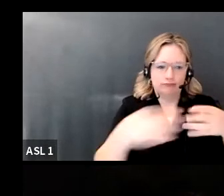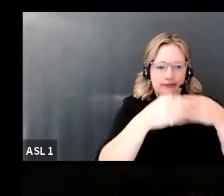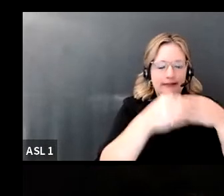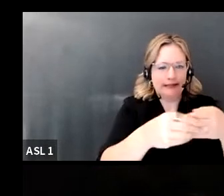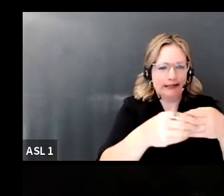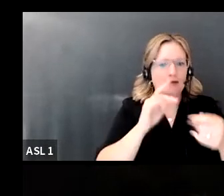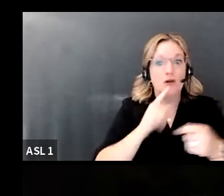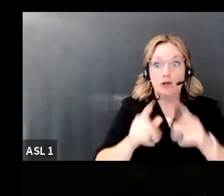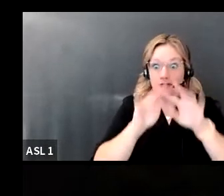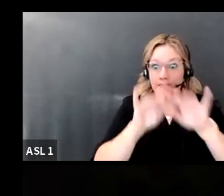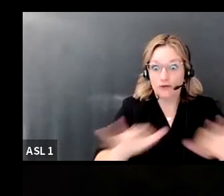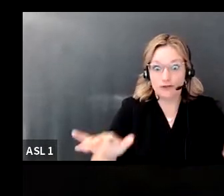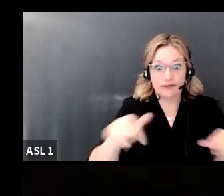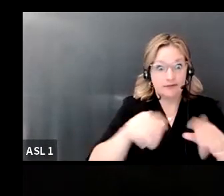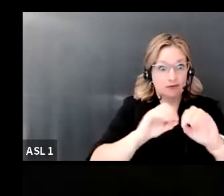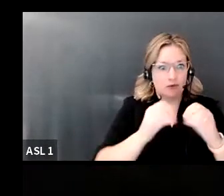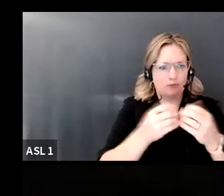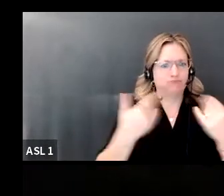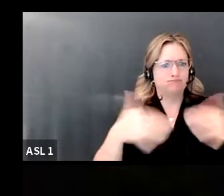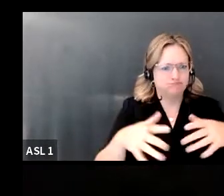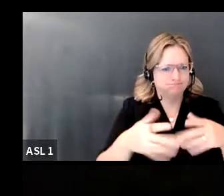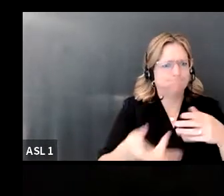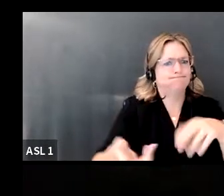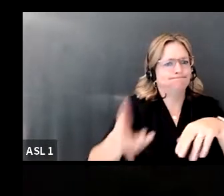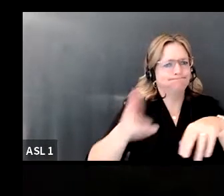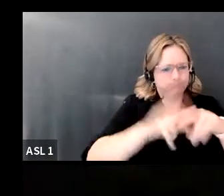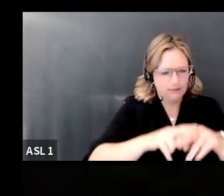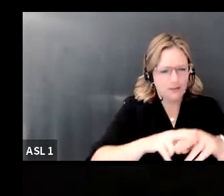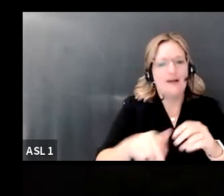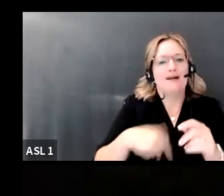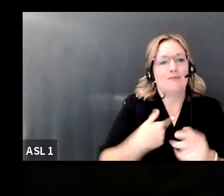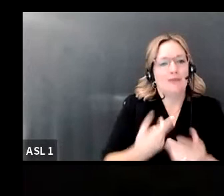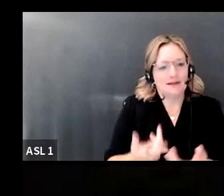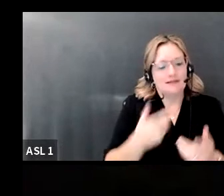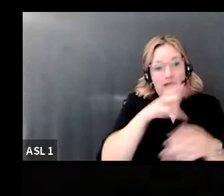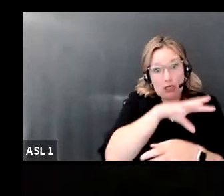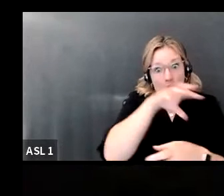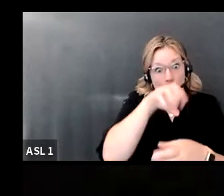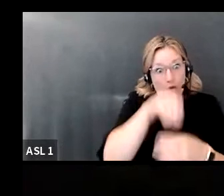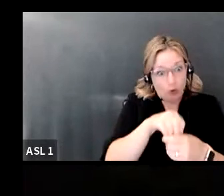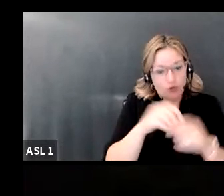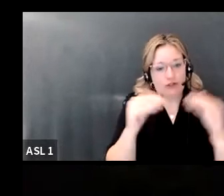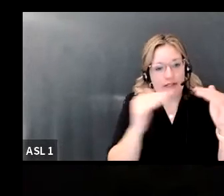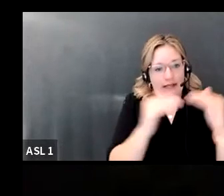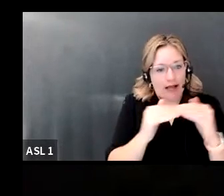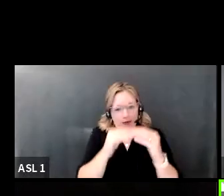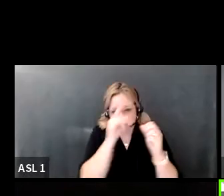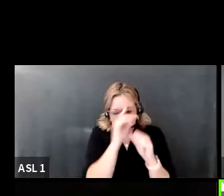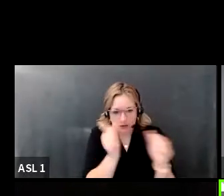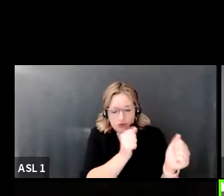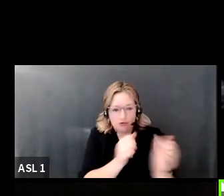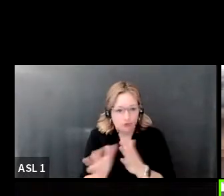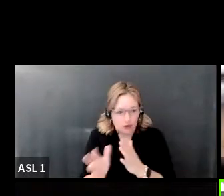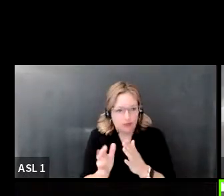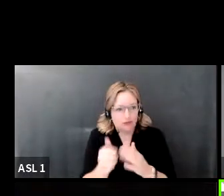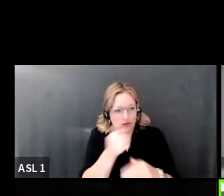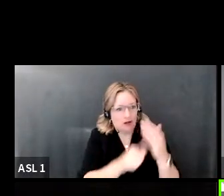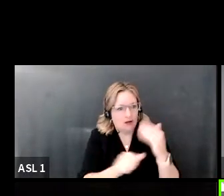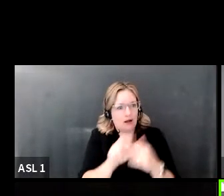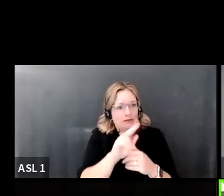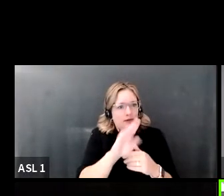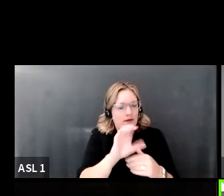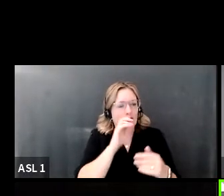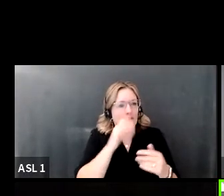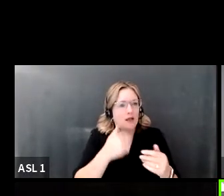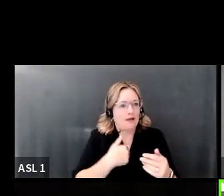the diversity of this organization while building out a full equity diversity inclusion strategy through rbi we've diversified the